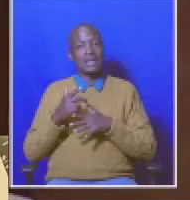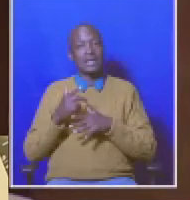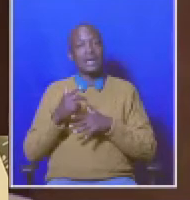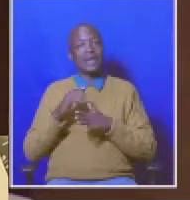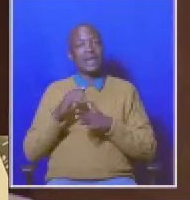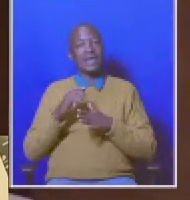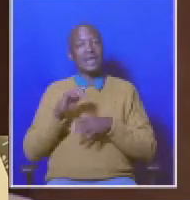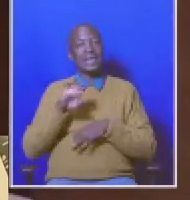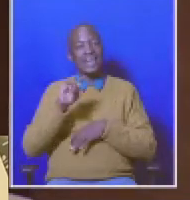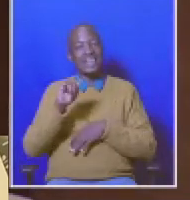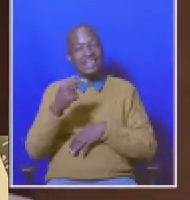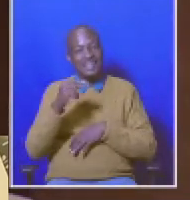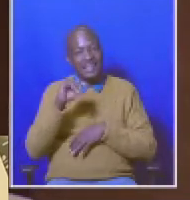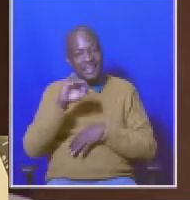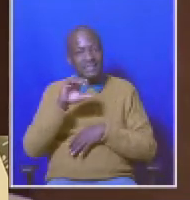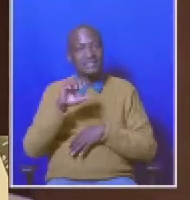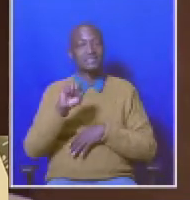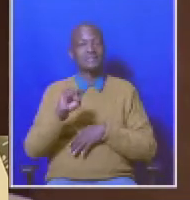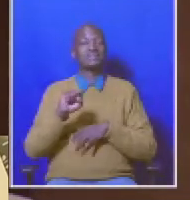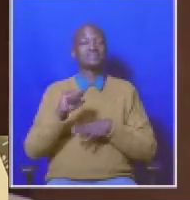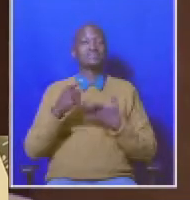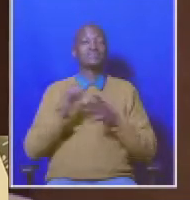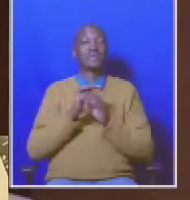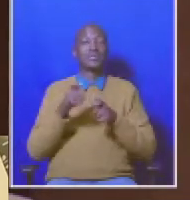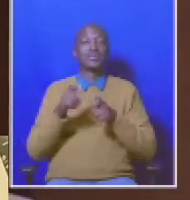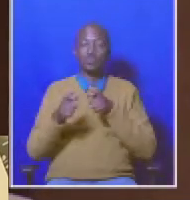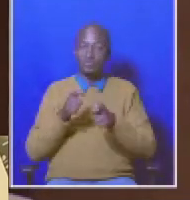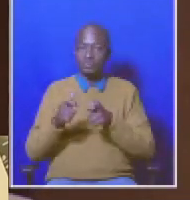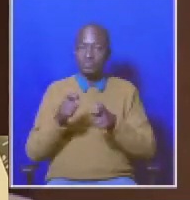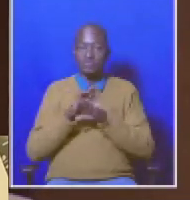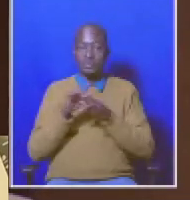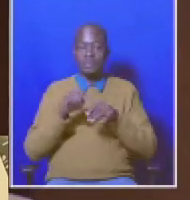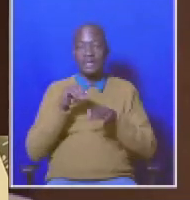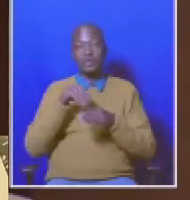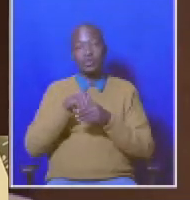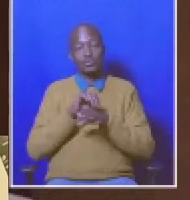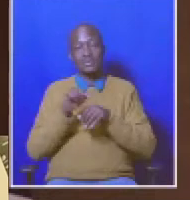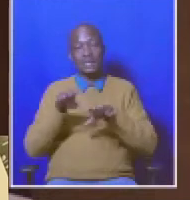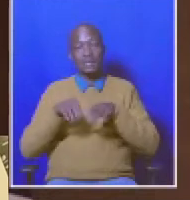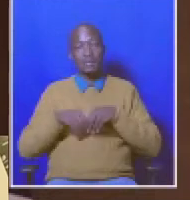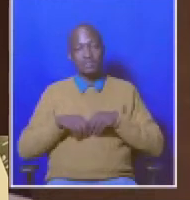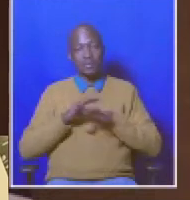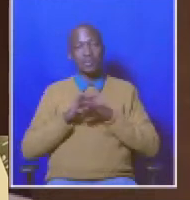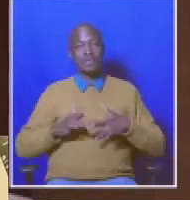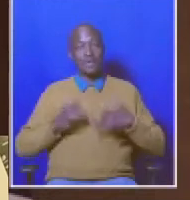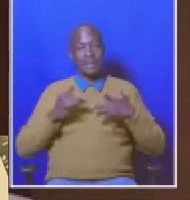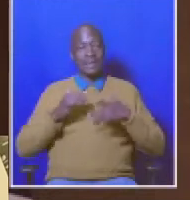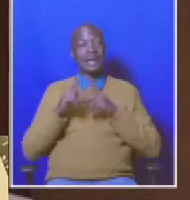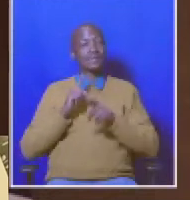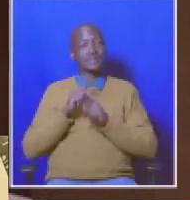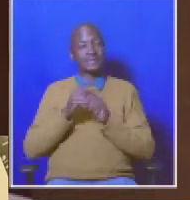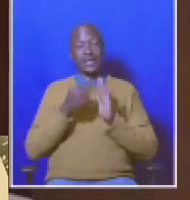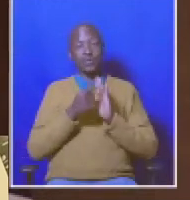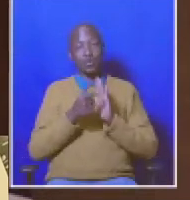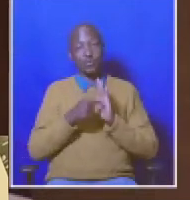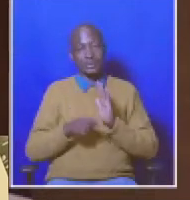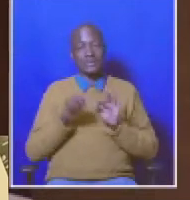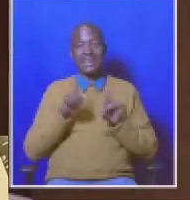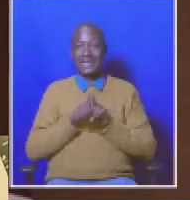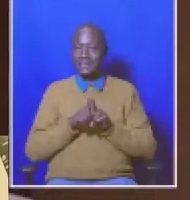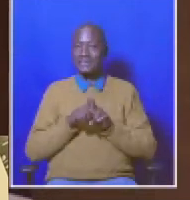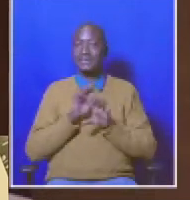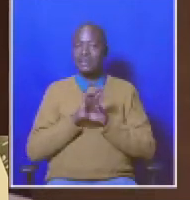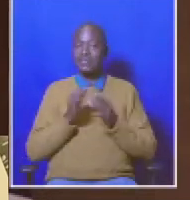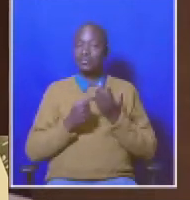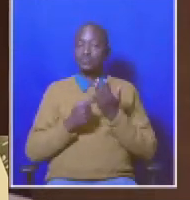conduct, and anti-corruption in the public service, which includes the adoption of the lifestyle, as you have alluded to, lifestyle audits, as a legitimate